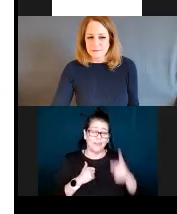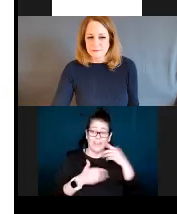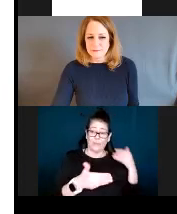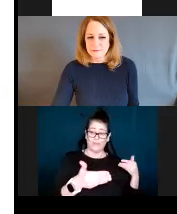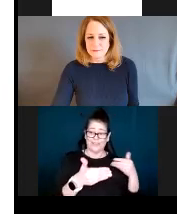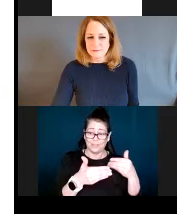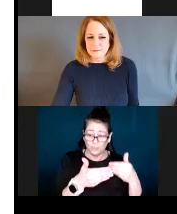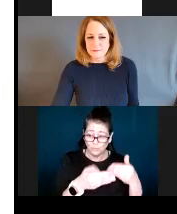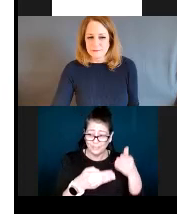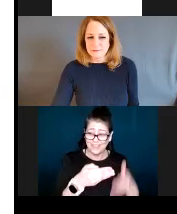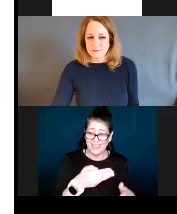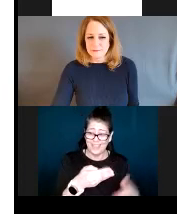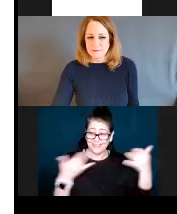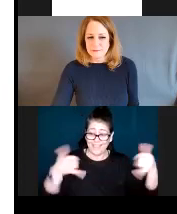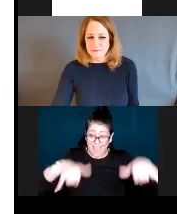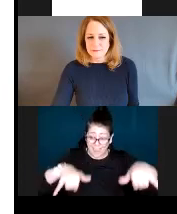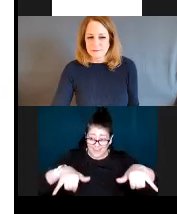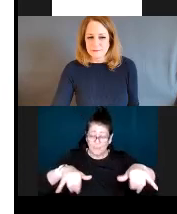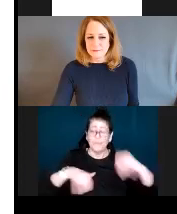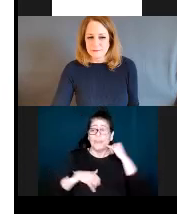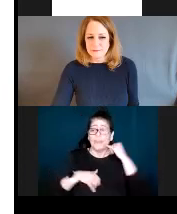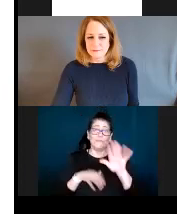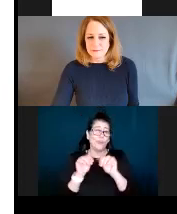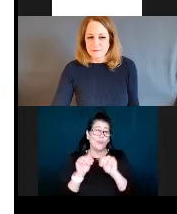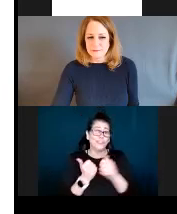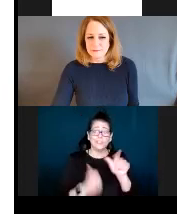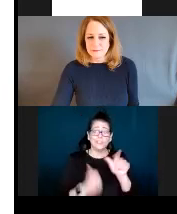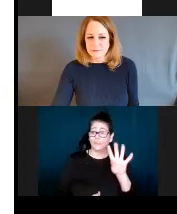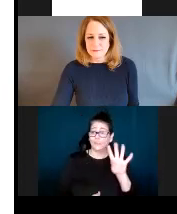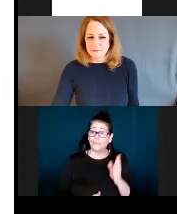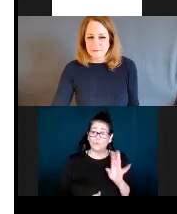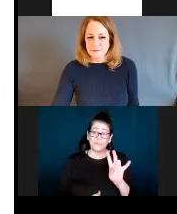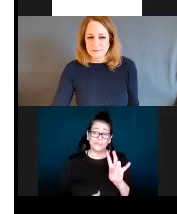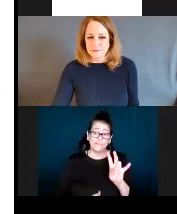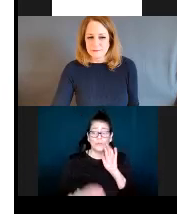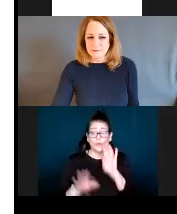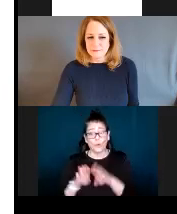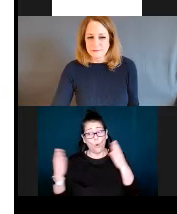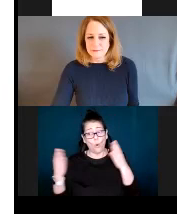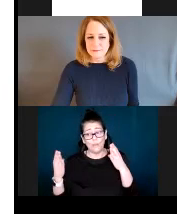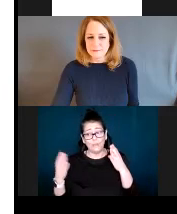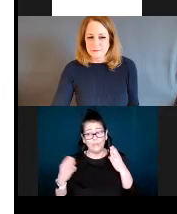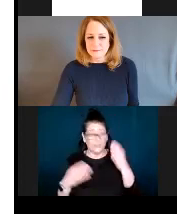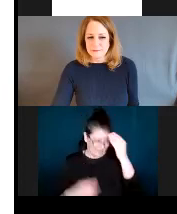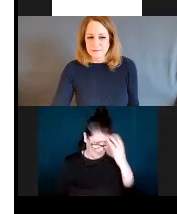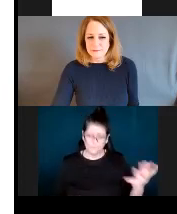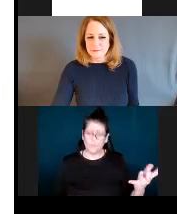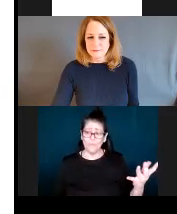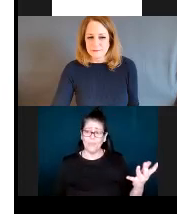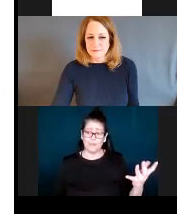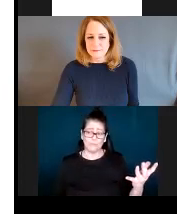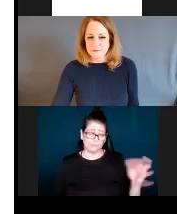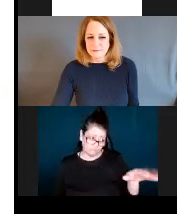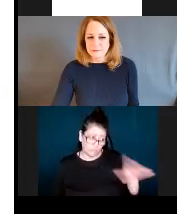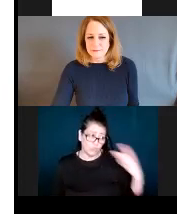24-hour agency or they're open for survivors, make sure they know that and invite them to contact you again.